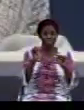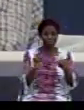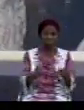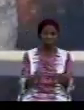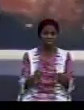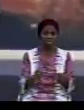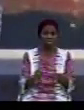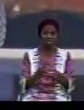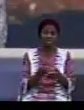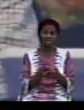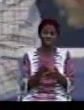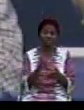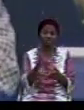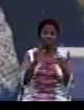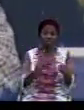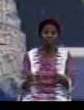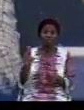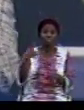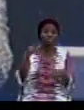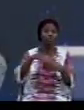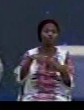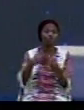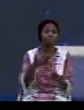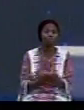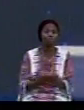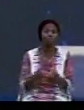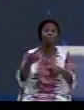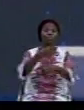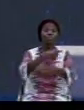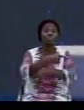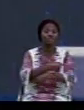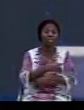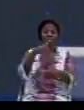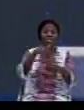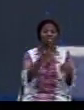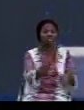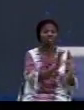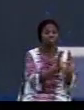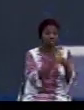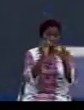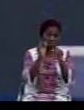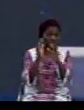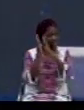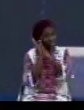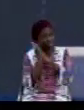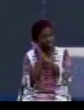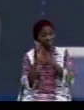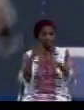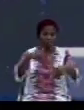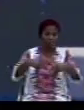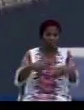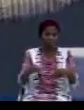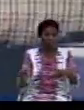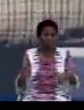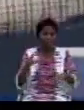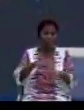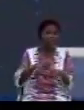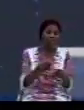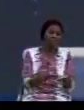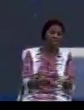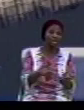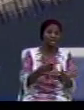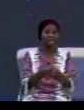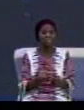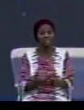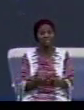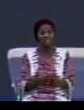whole day in church. You can spend the whole day lying down and rolling on the ground and saying, God,